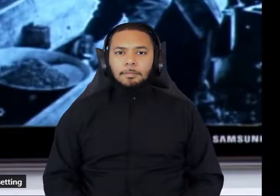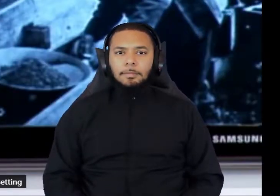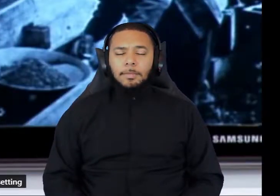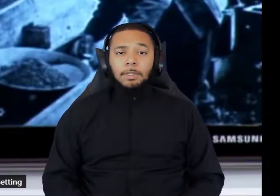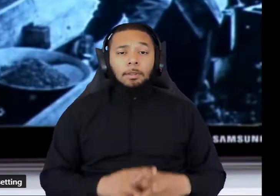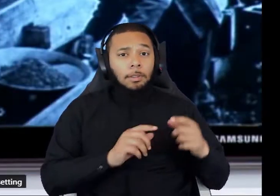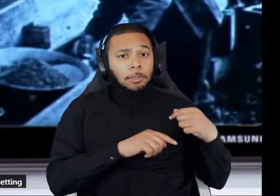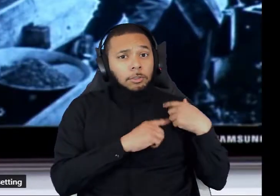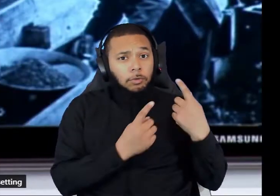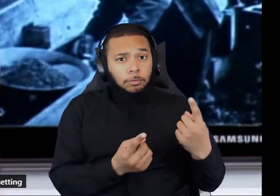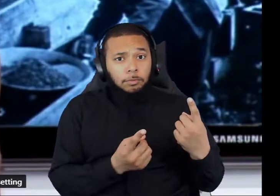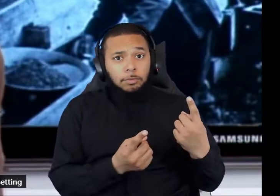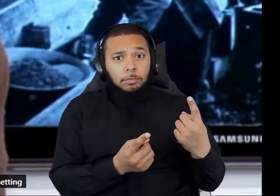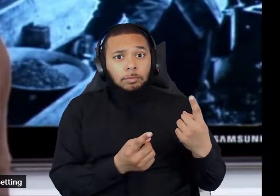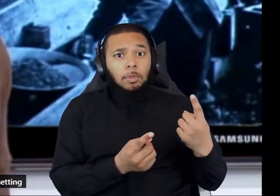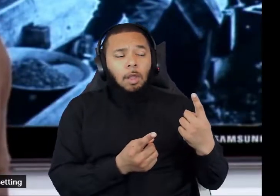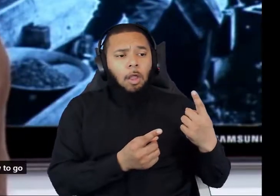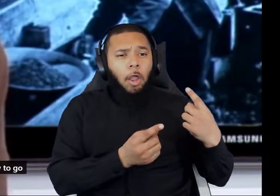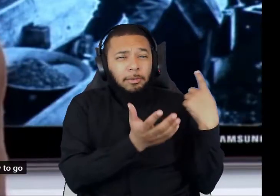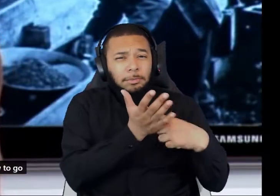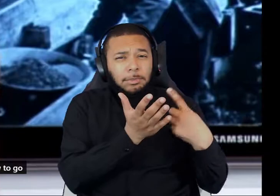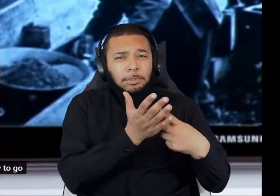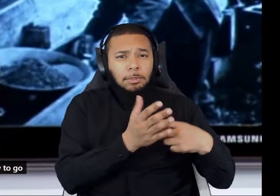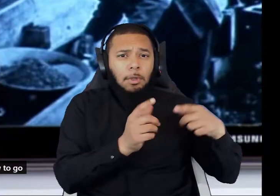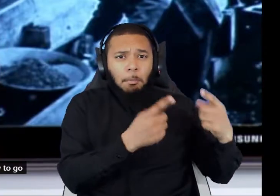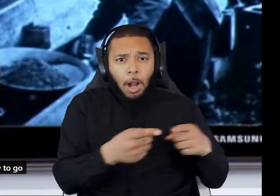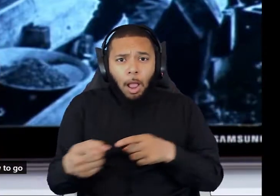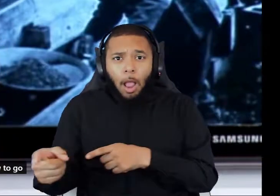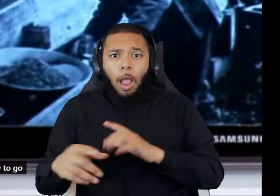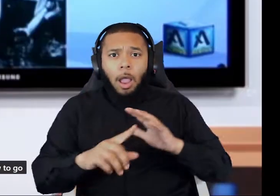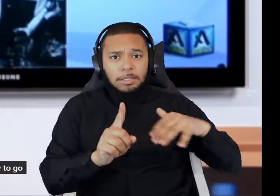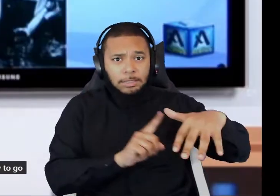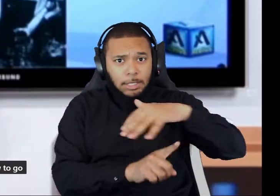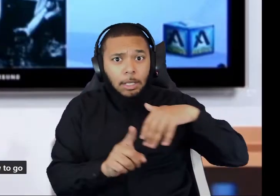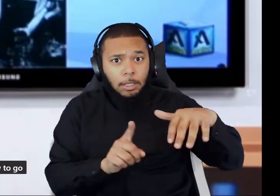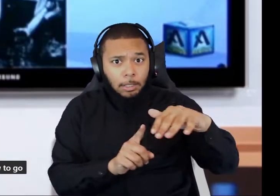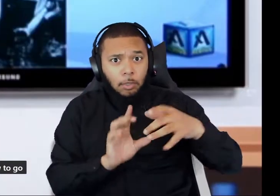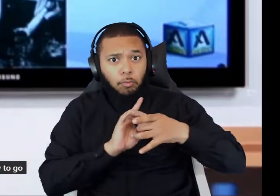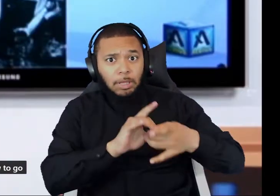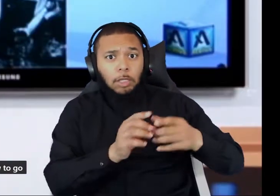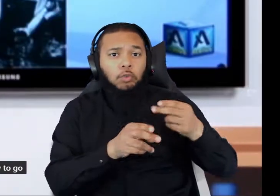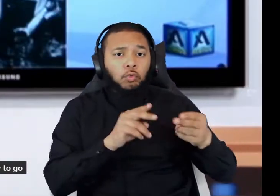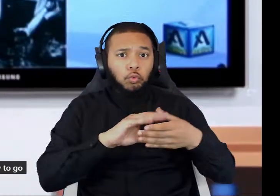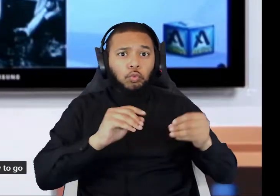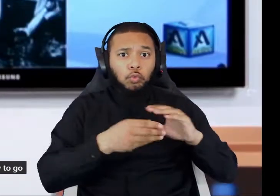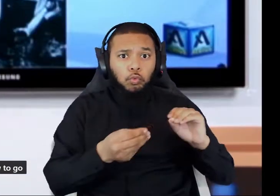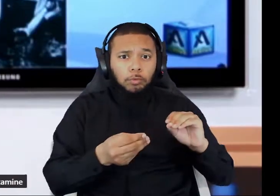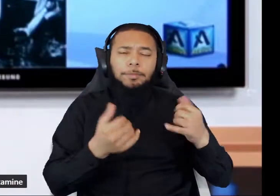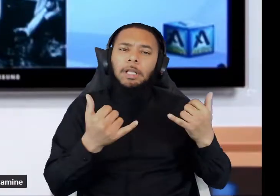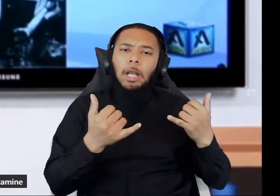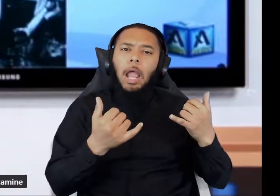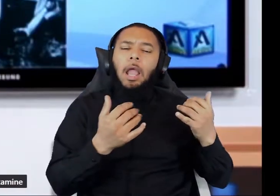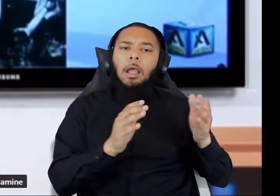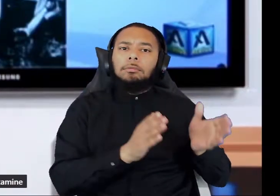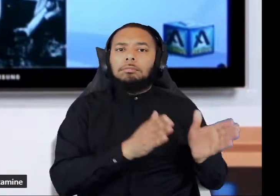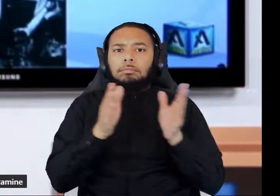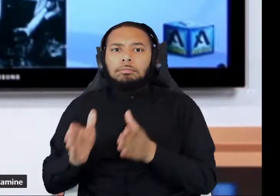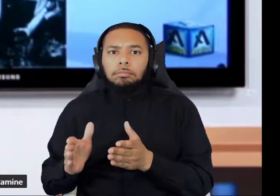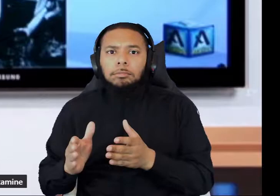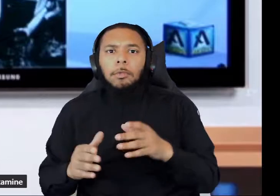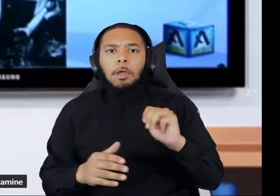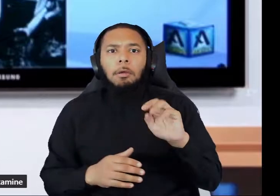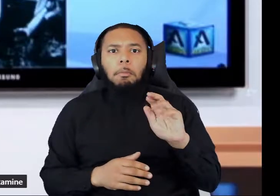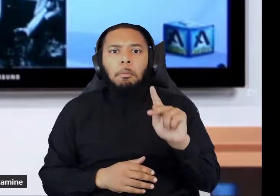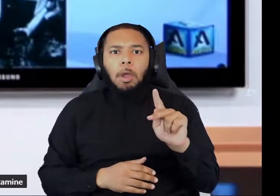We've been looking at plot and setting as part of short story. I want now to go on to Mark Twain, The